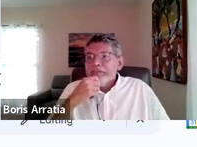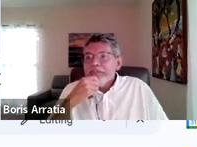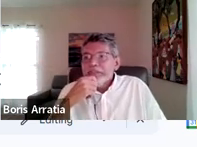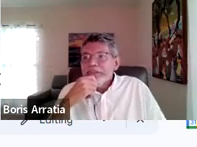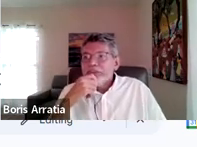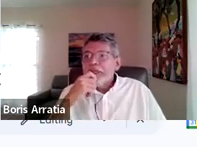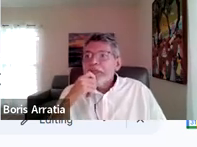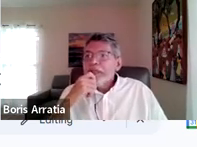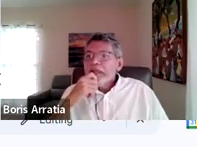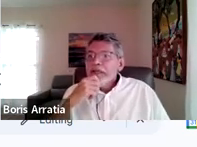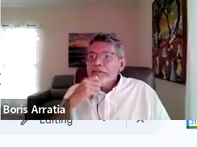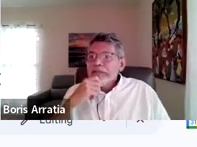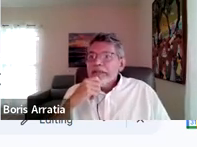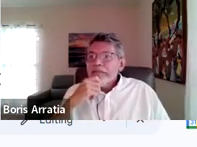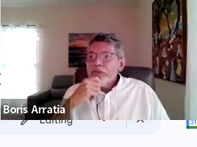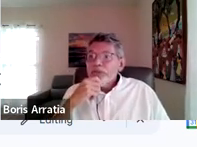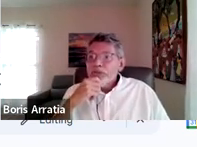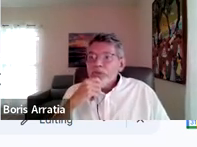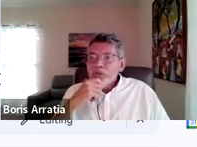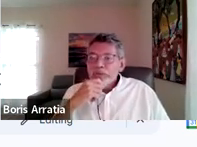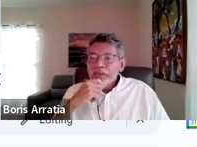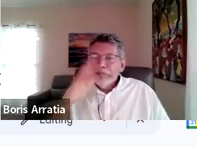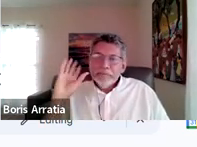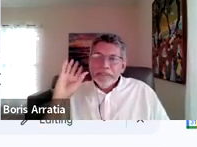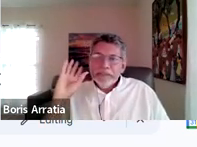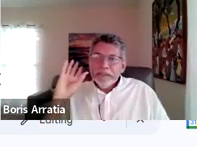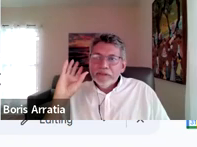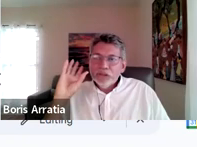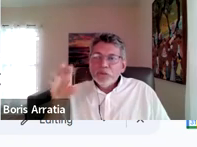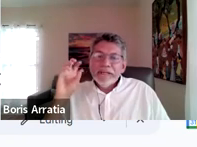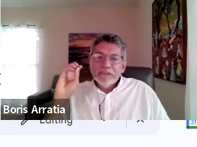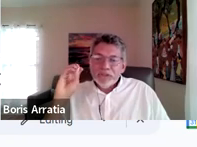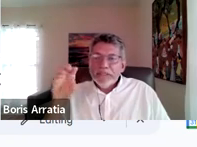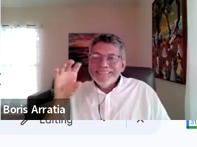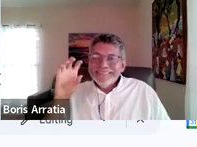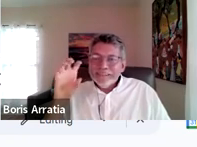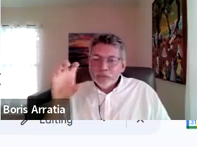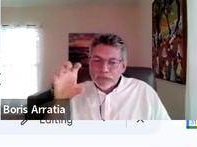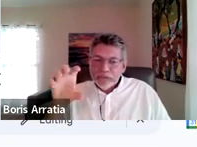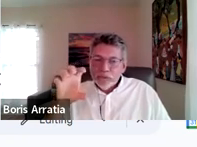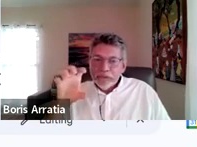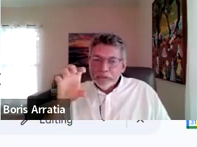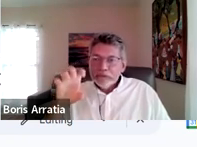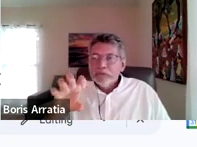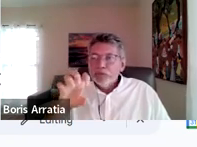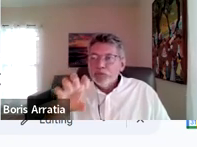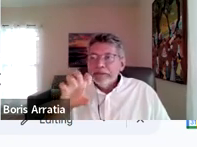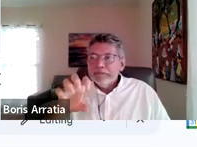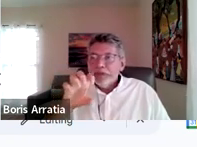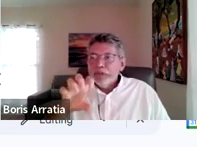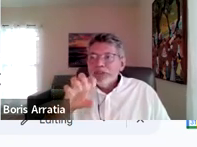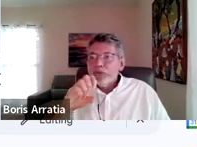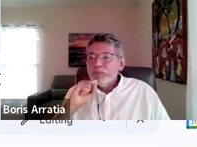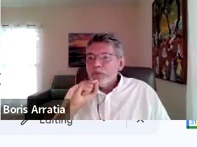maybe possibilities of doing some work with them. But the short answer is yes, this is a really